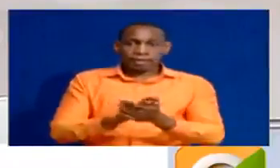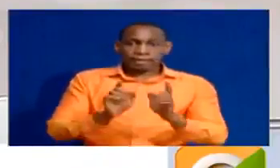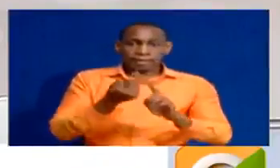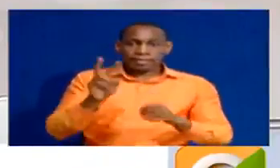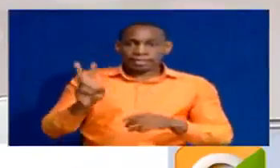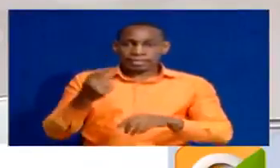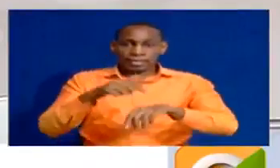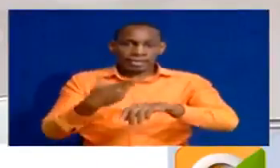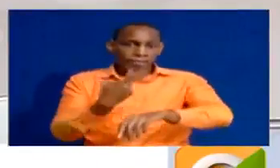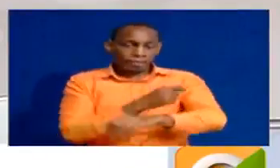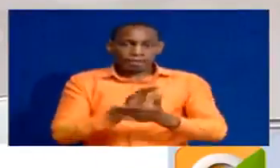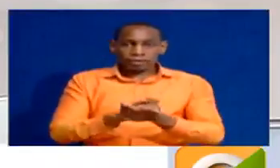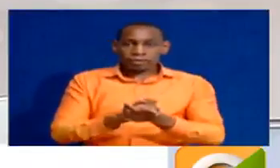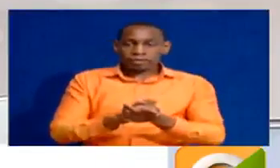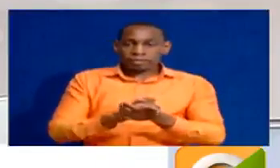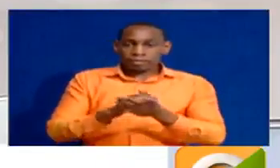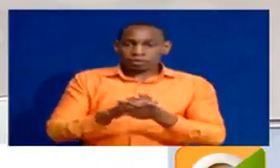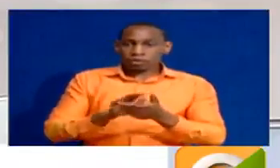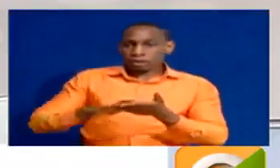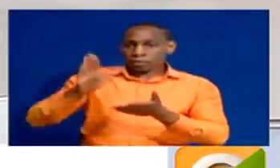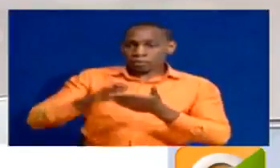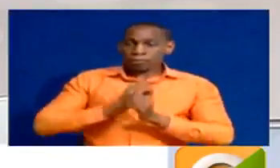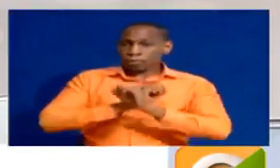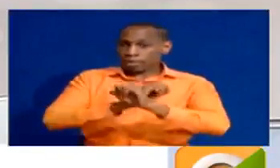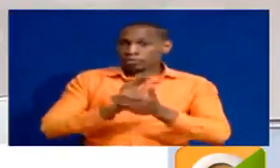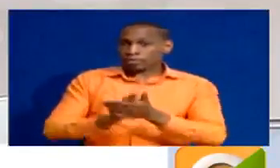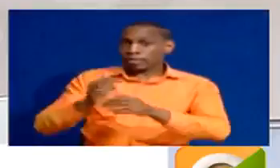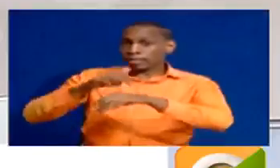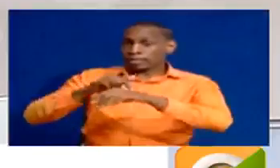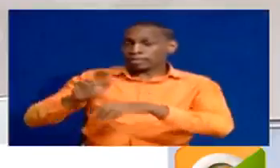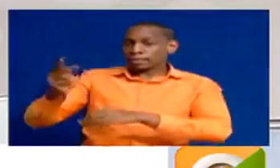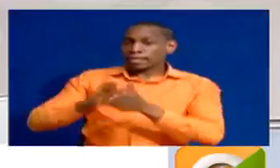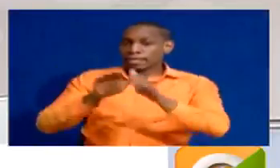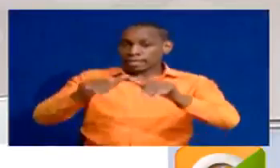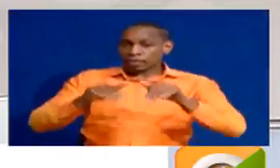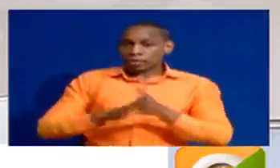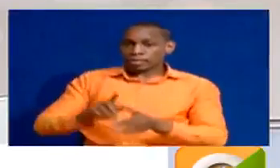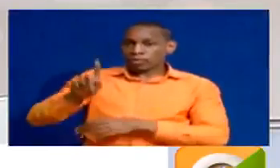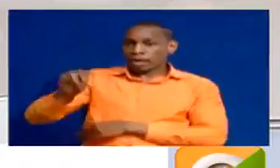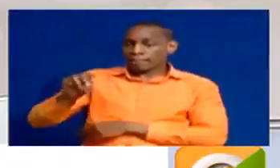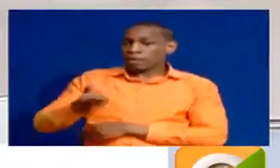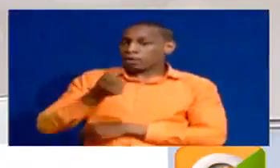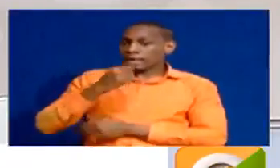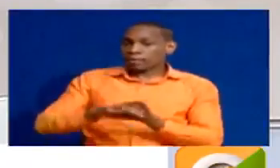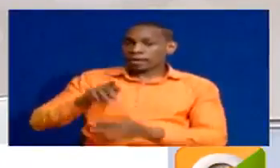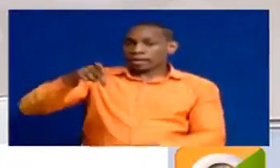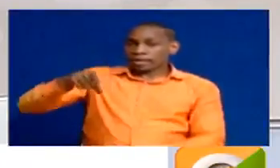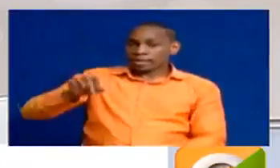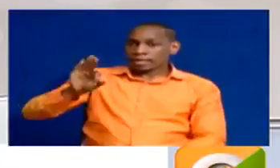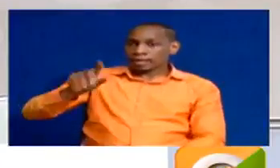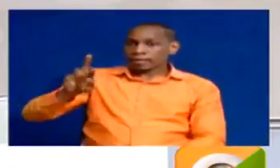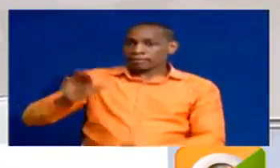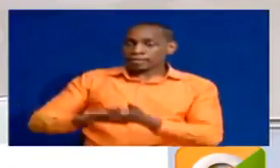and second doses induced higher antibodies. Well, this comes as the country awaits over 1 million doses of the Pfizer